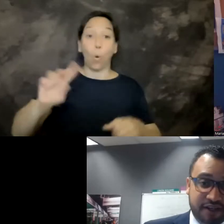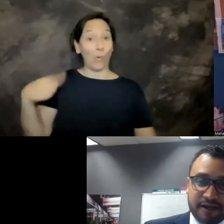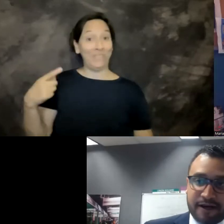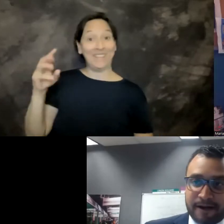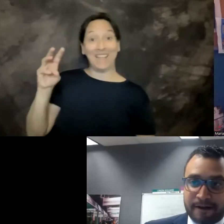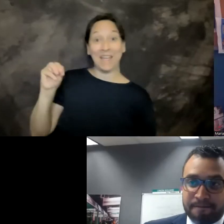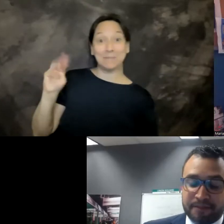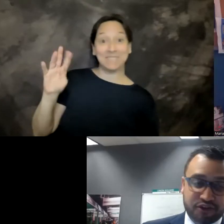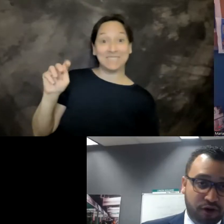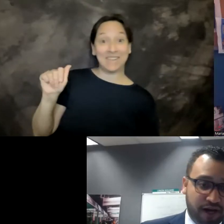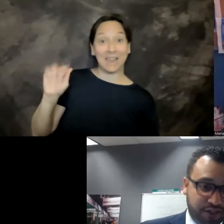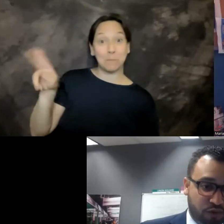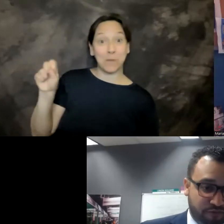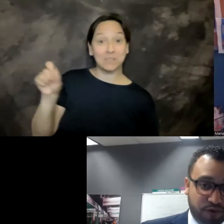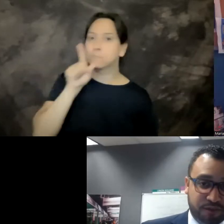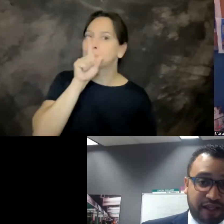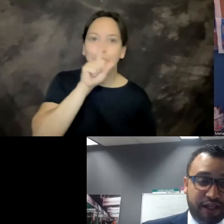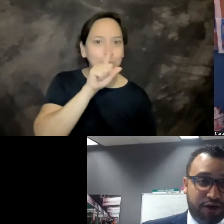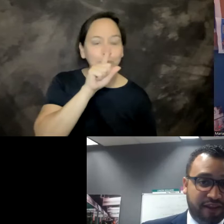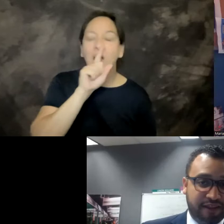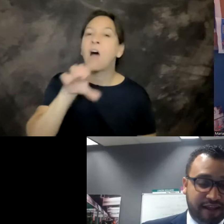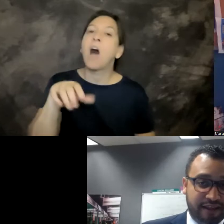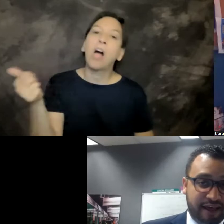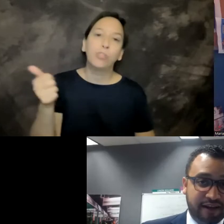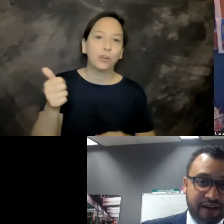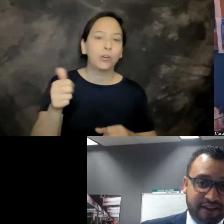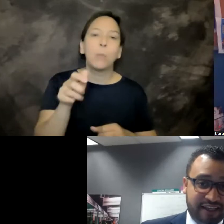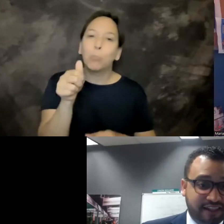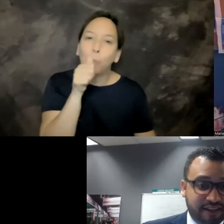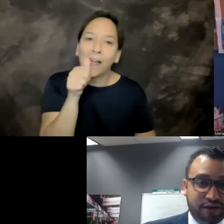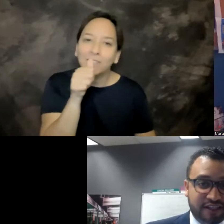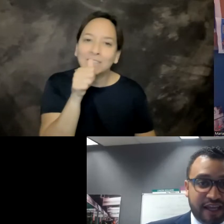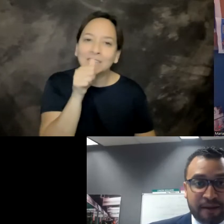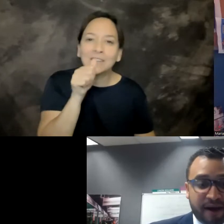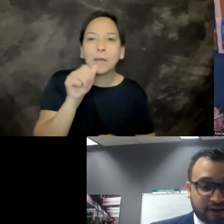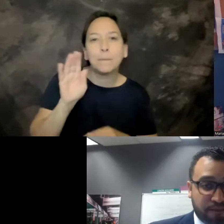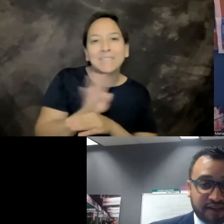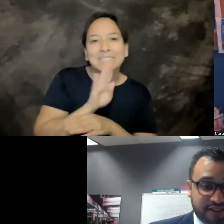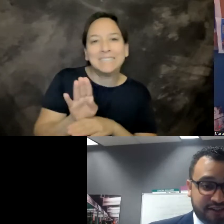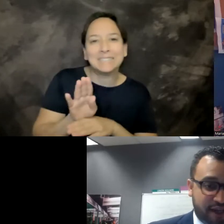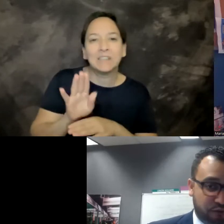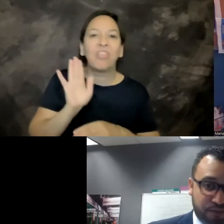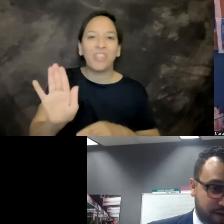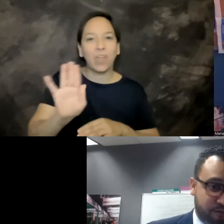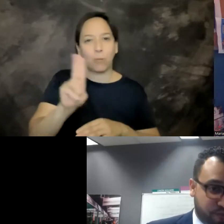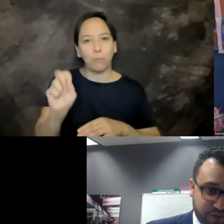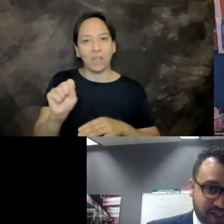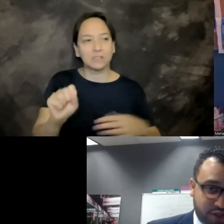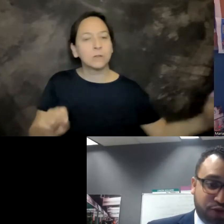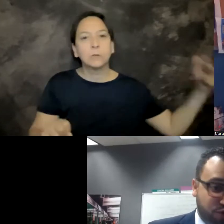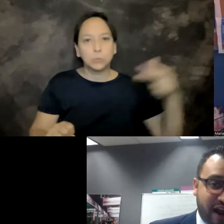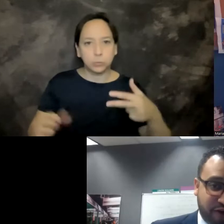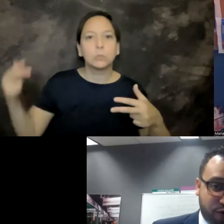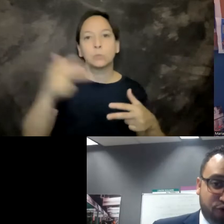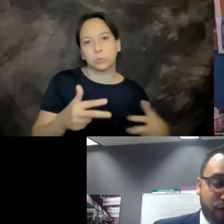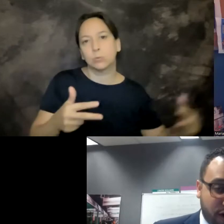buses. So I just want folks to be clear that to the extent that there is any impact on buses, it would be potentially